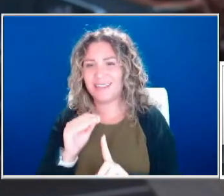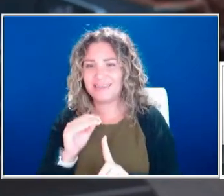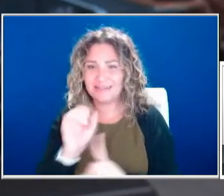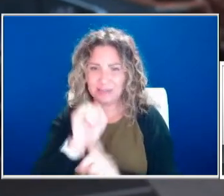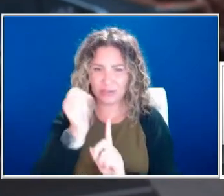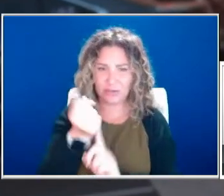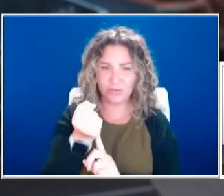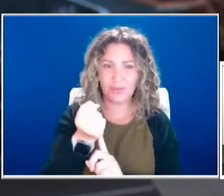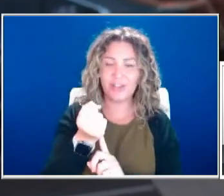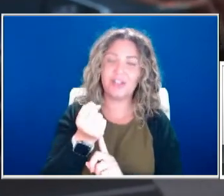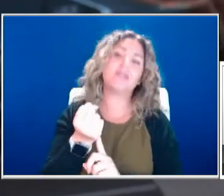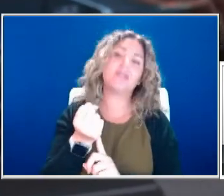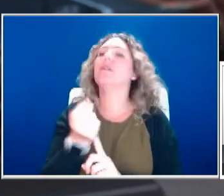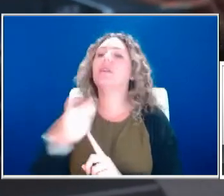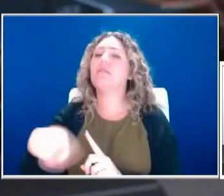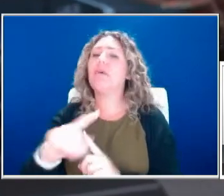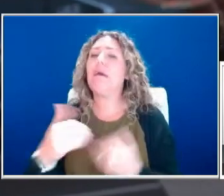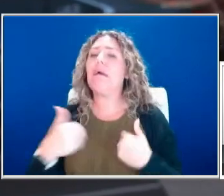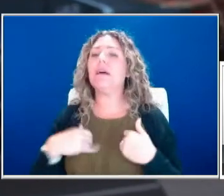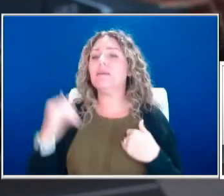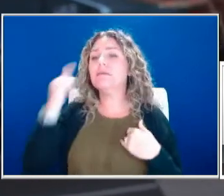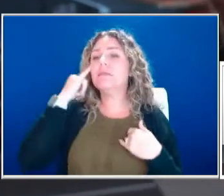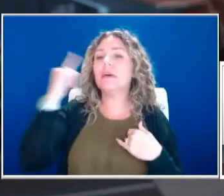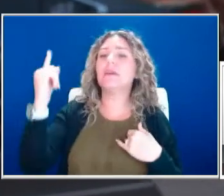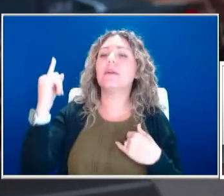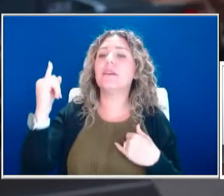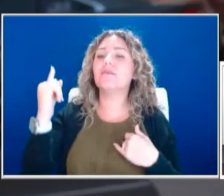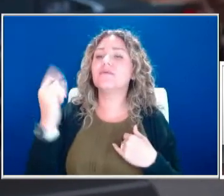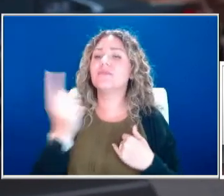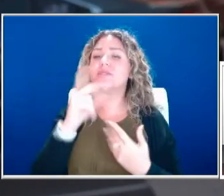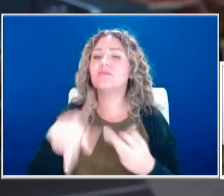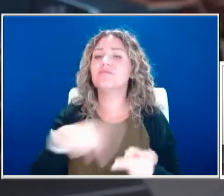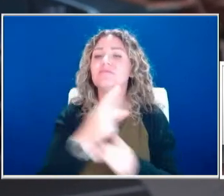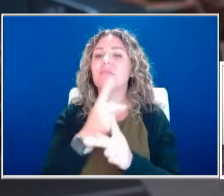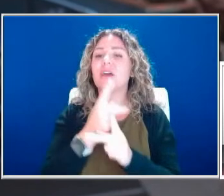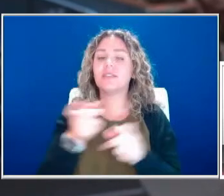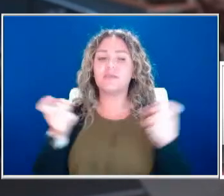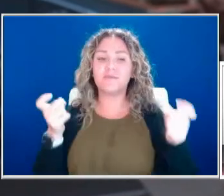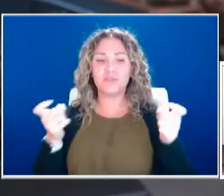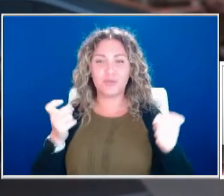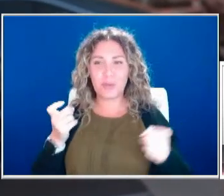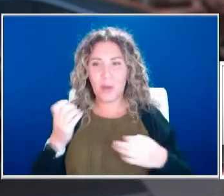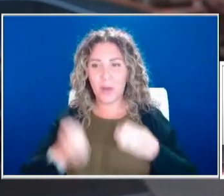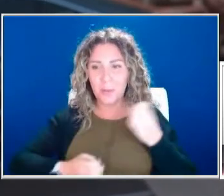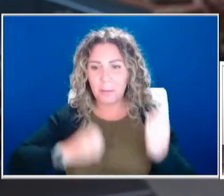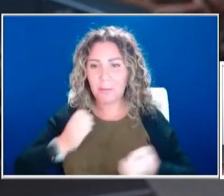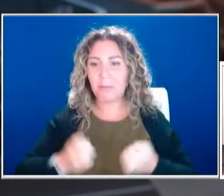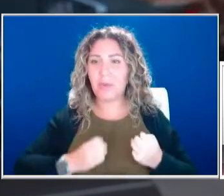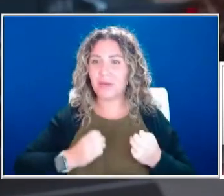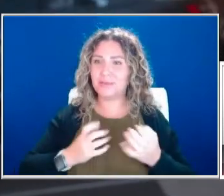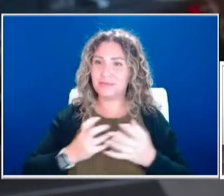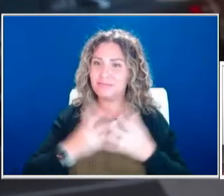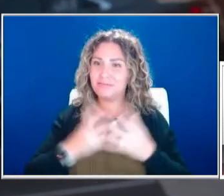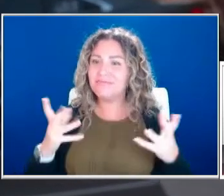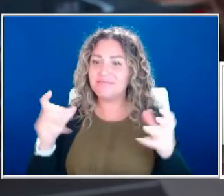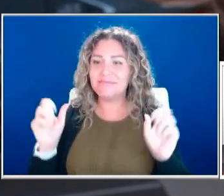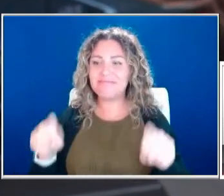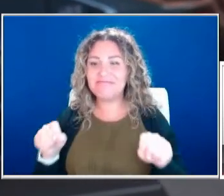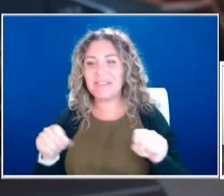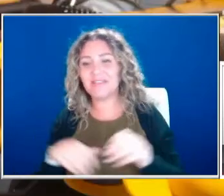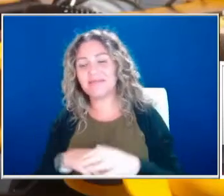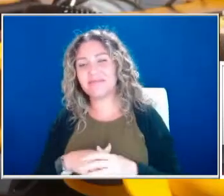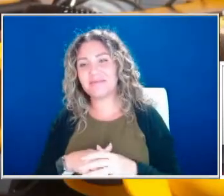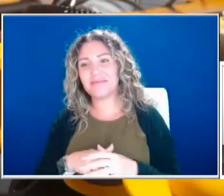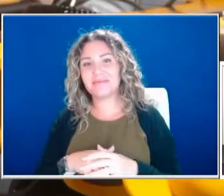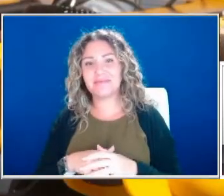and they have this idea of some sort of control and emotion in it, as much enjoyment as you can find in